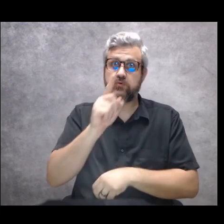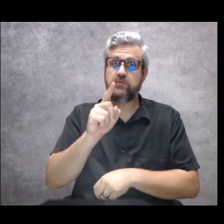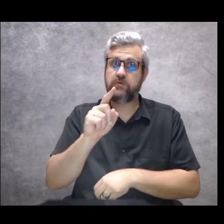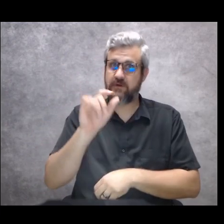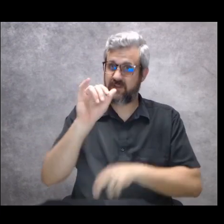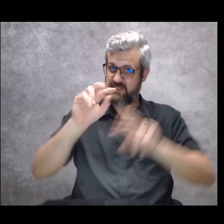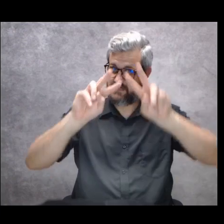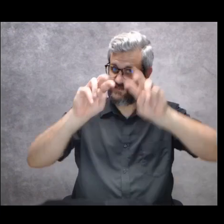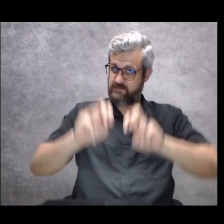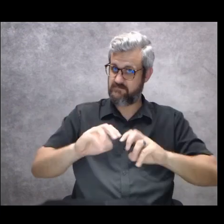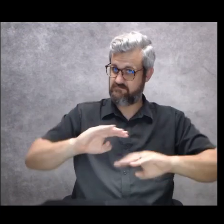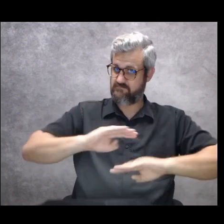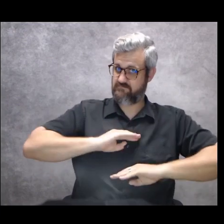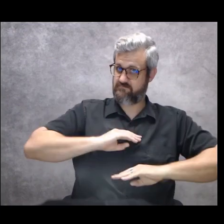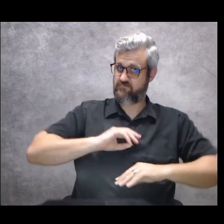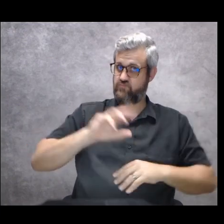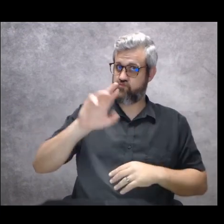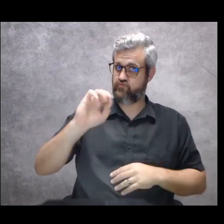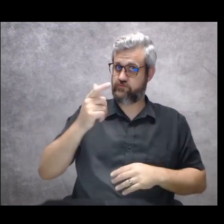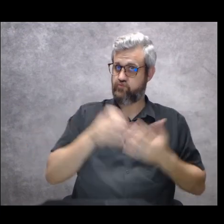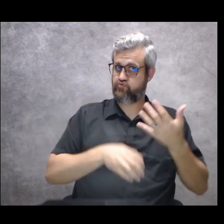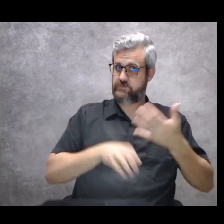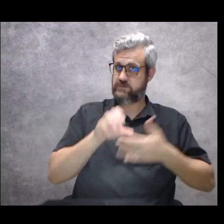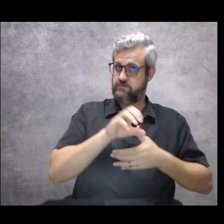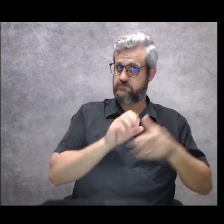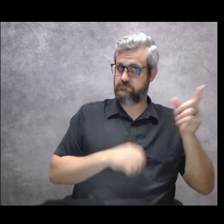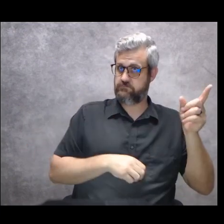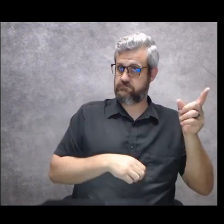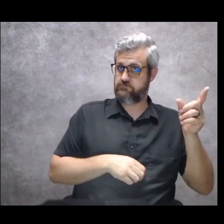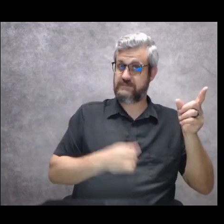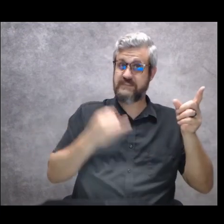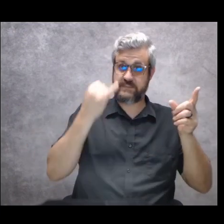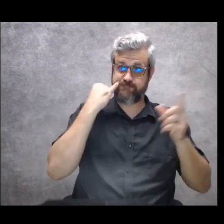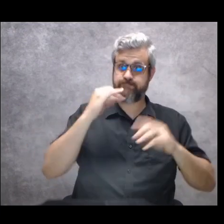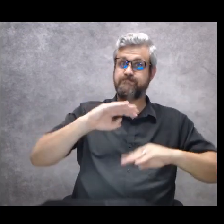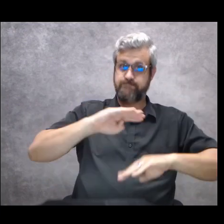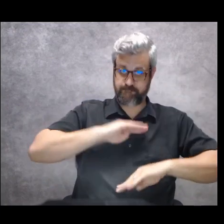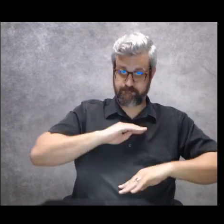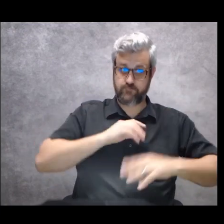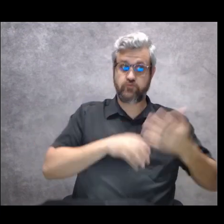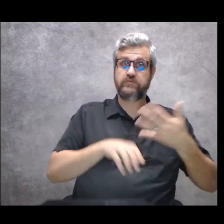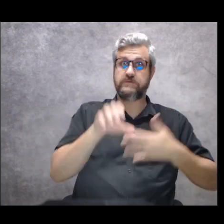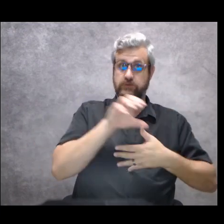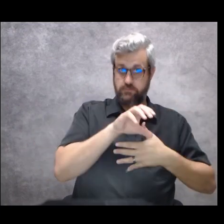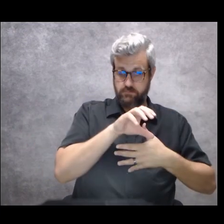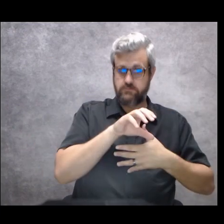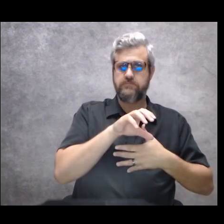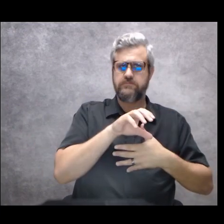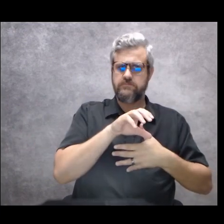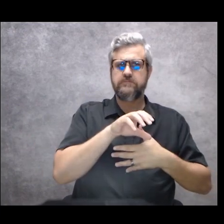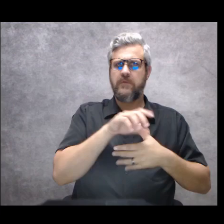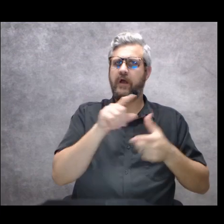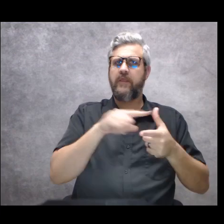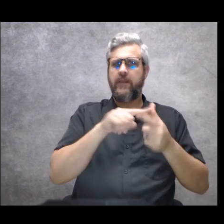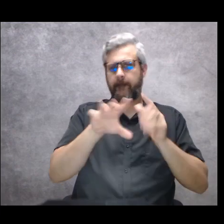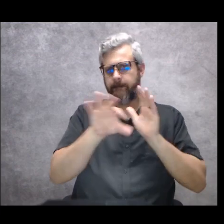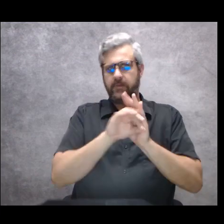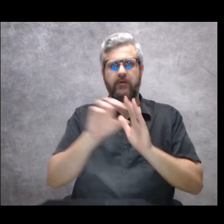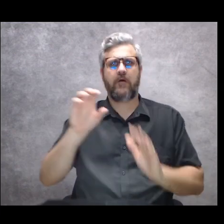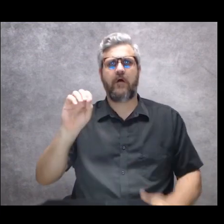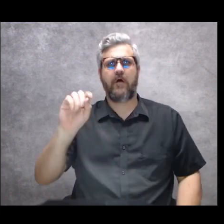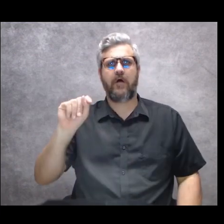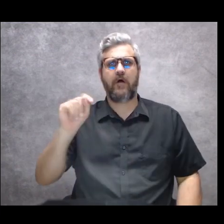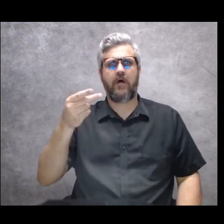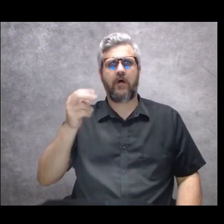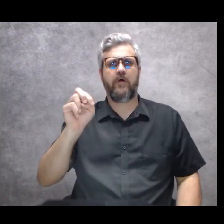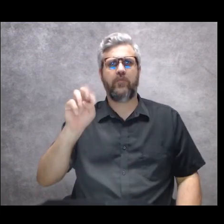the assessment meets the regulation criteria. If the assessment meets regulation criteria, select Other from the